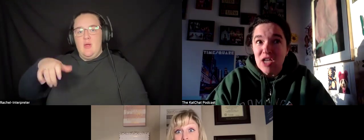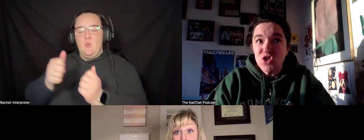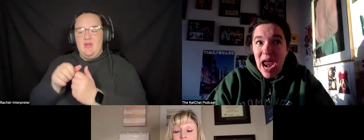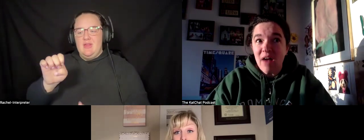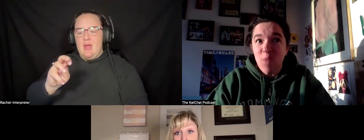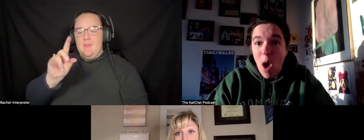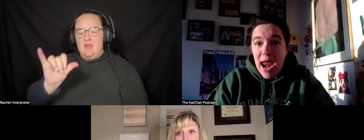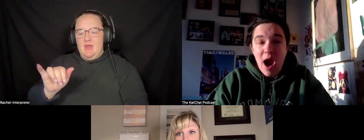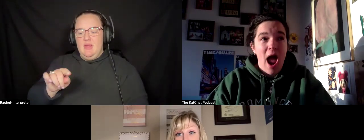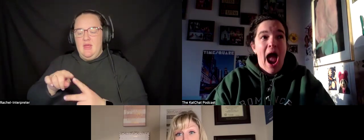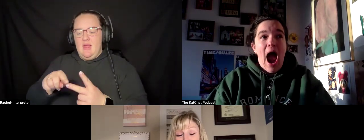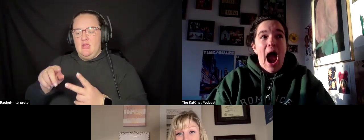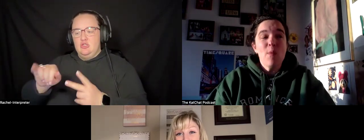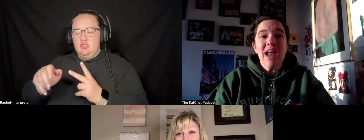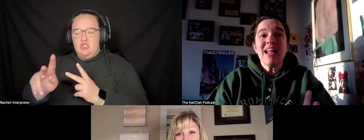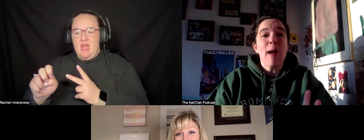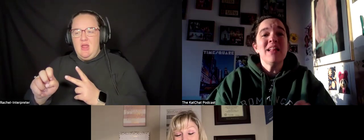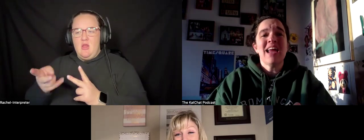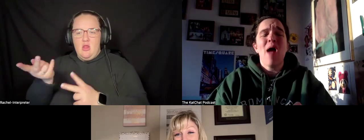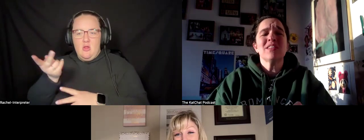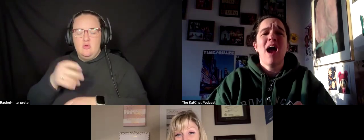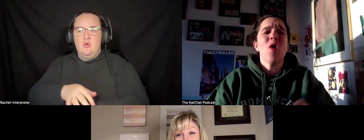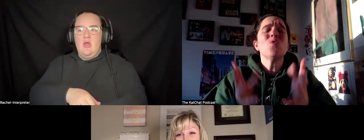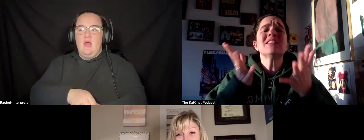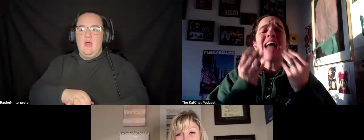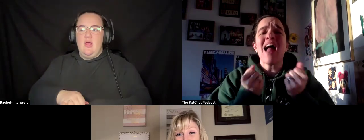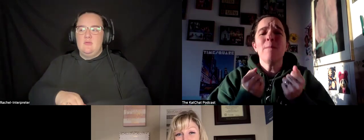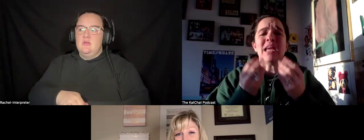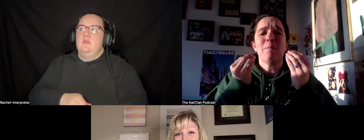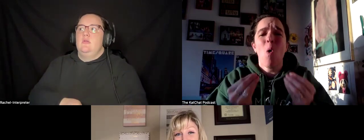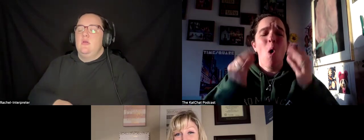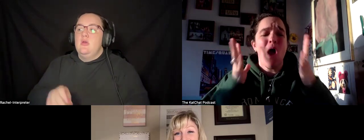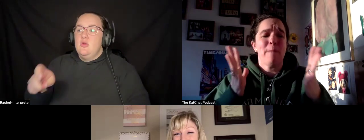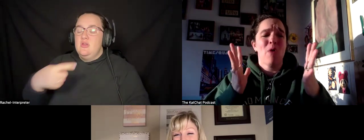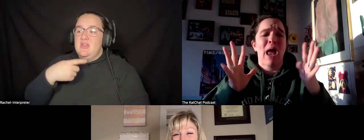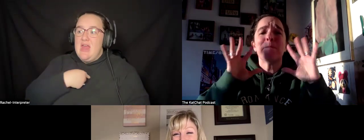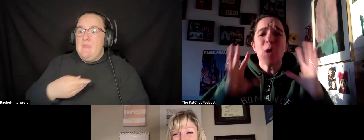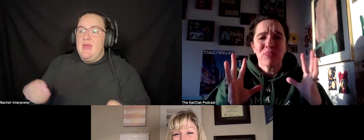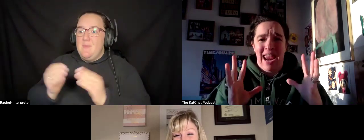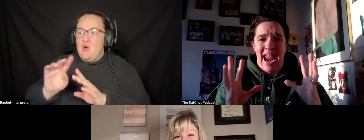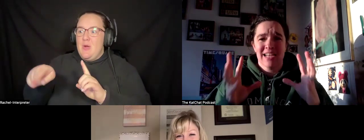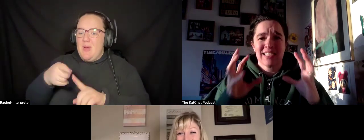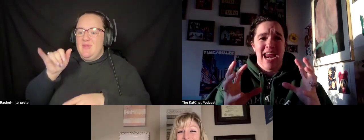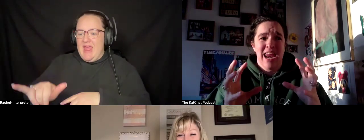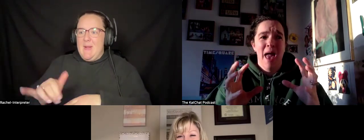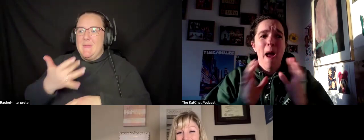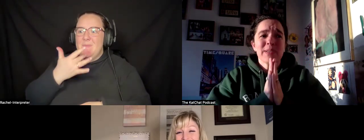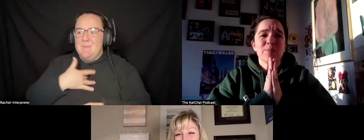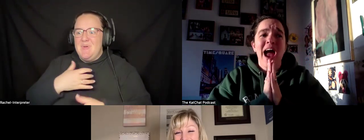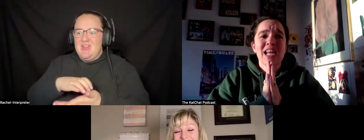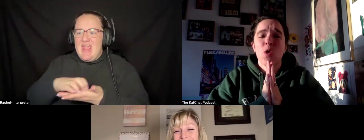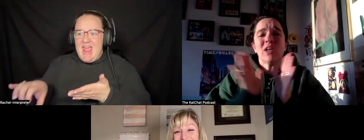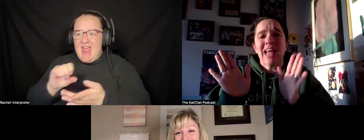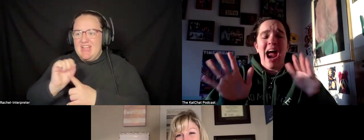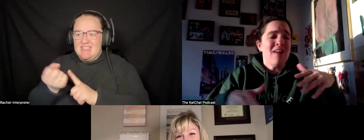Tennant and Jake Boy. I was telling Emily, you need to tell me more about that birthday cake scene. But